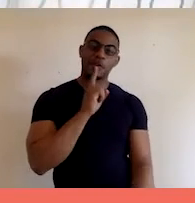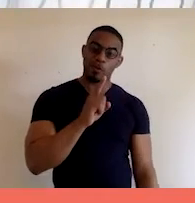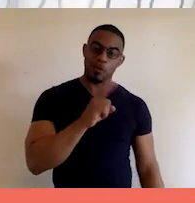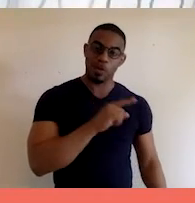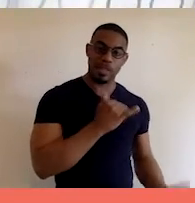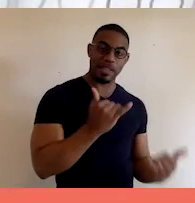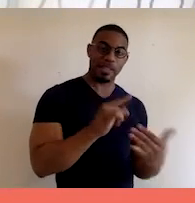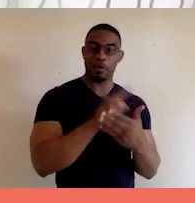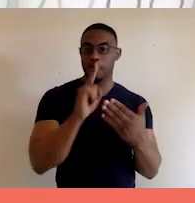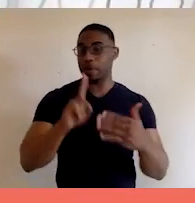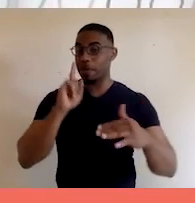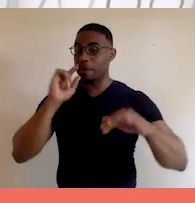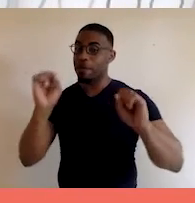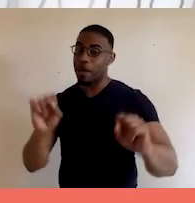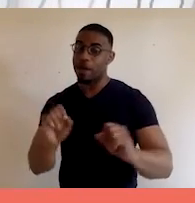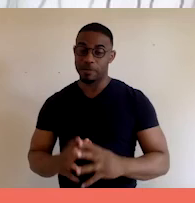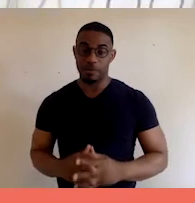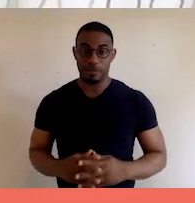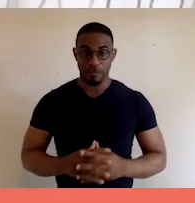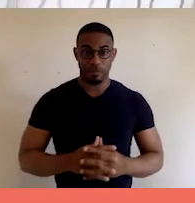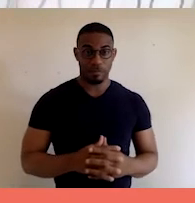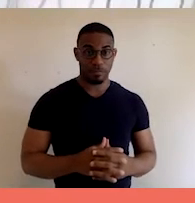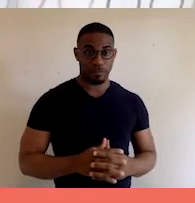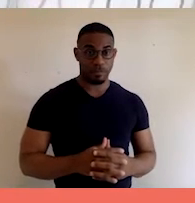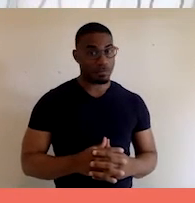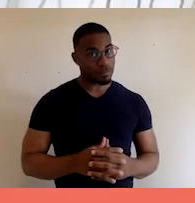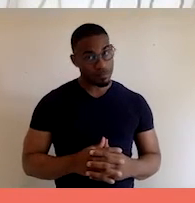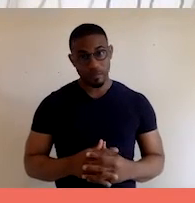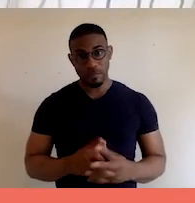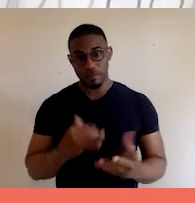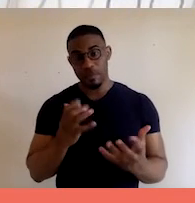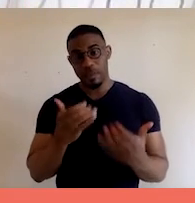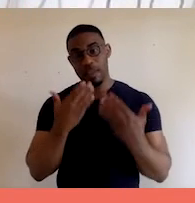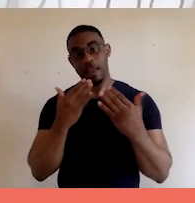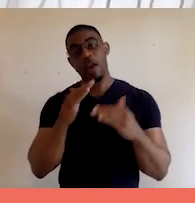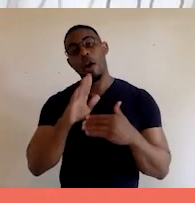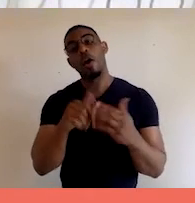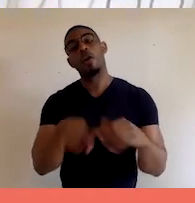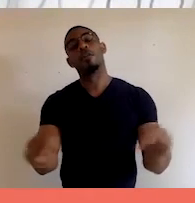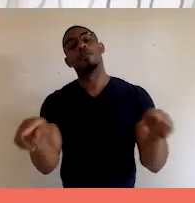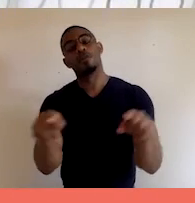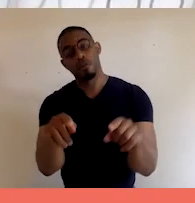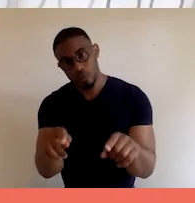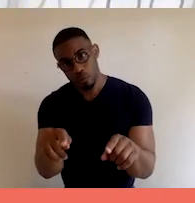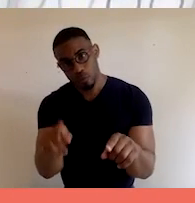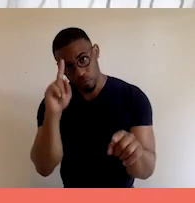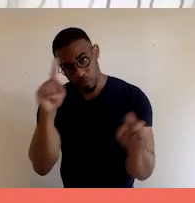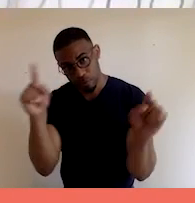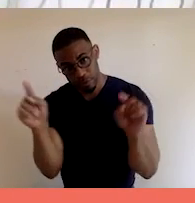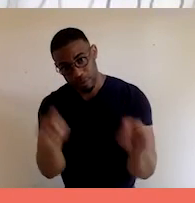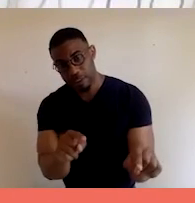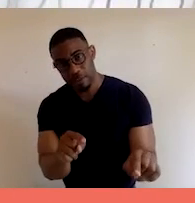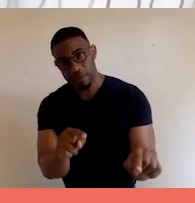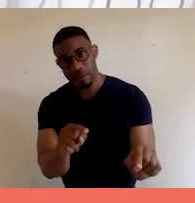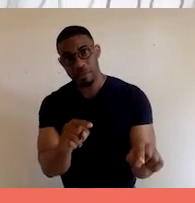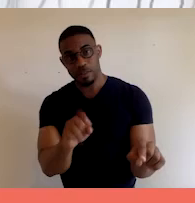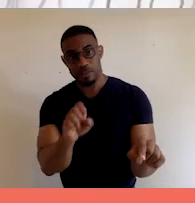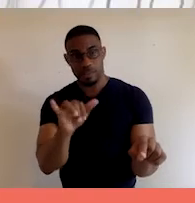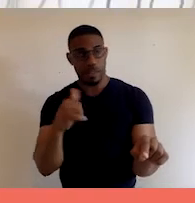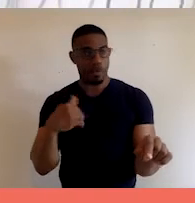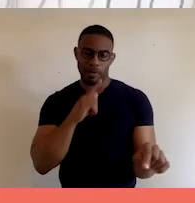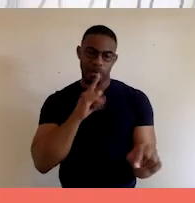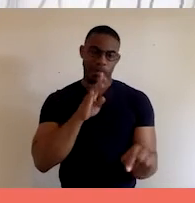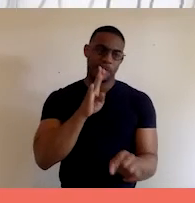this weekend was possible. And I want to thank all of you for coming so that we